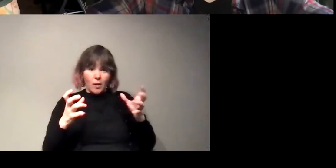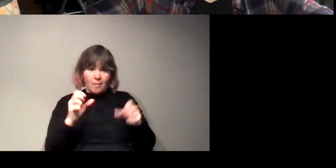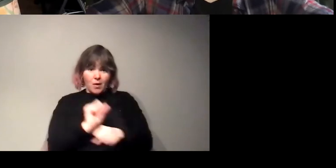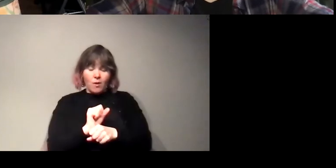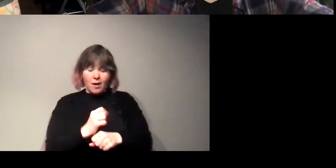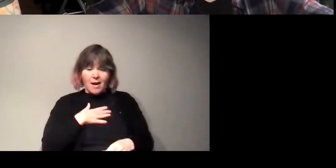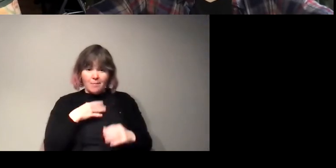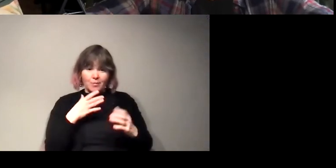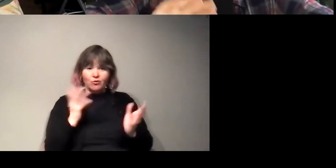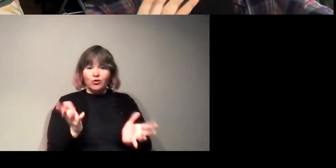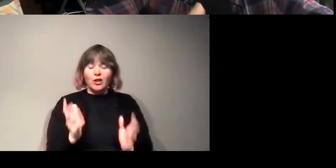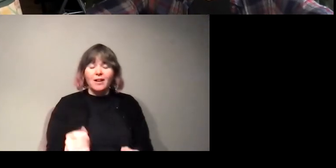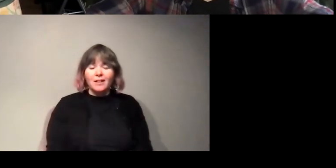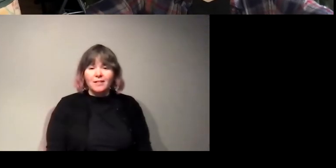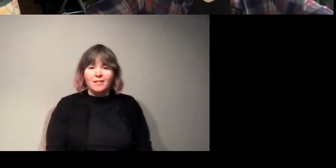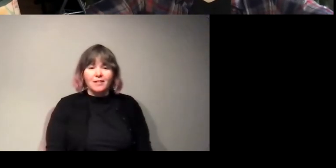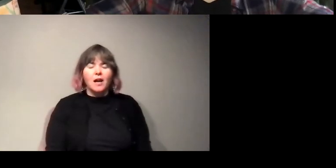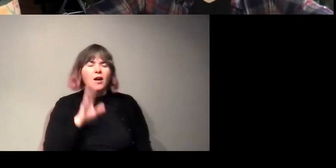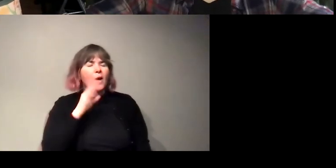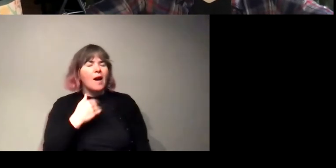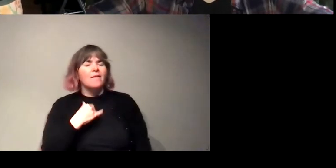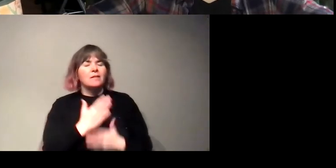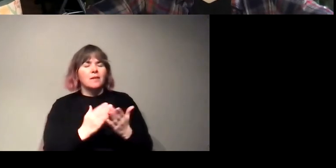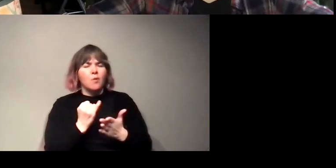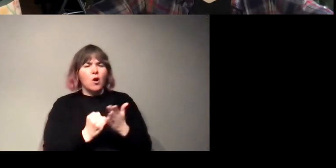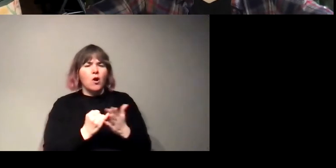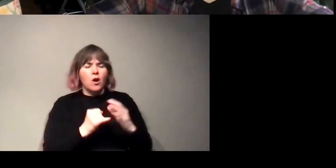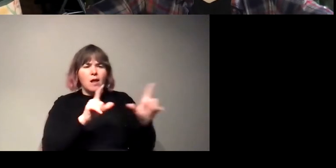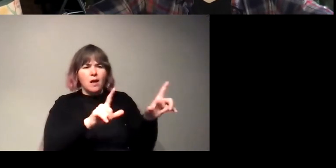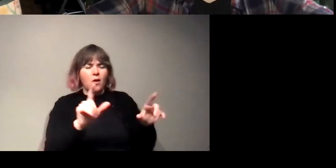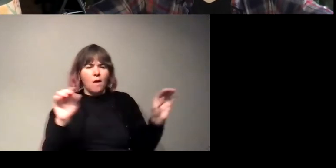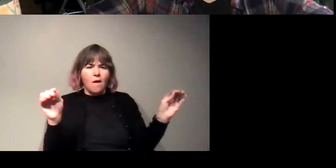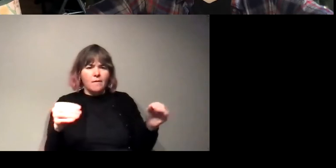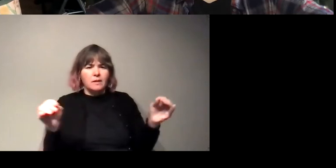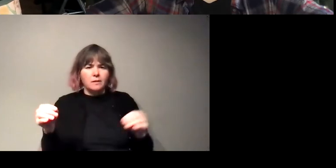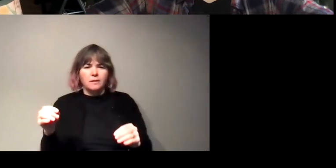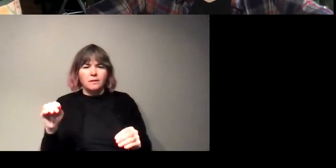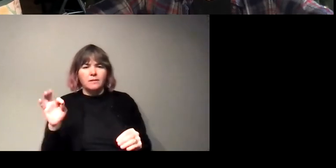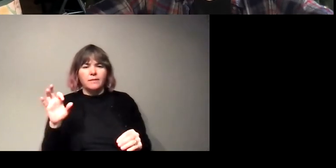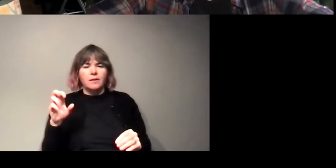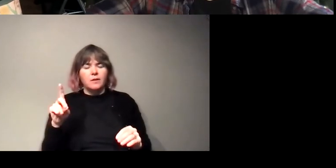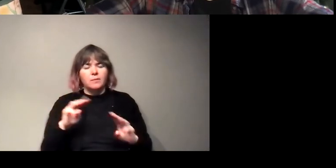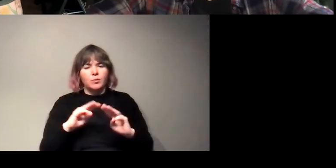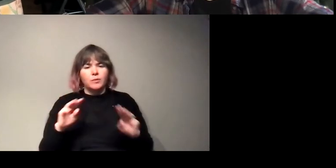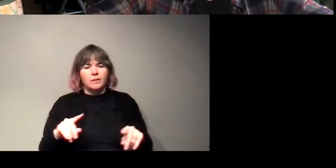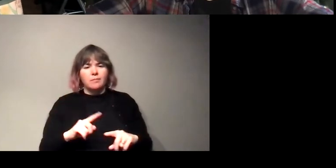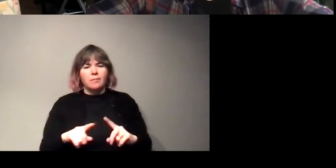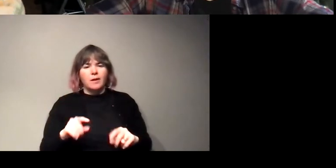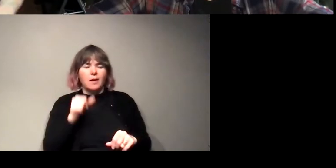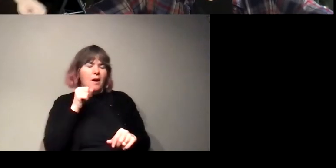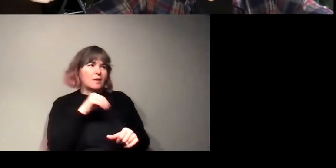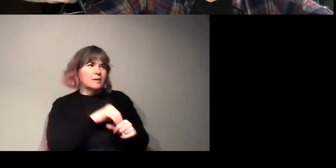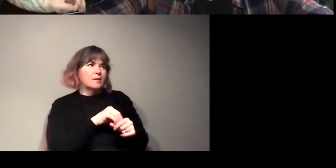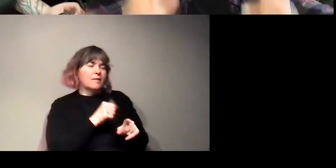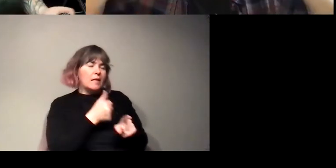chat. Yeah, I know that I've had some art hanging in the offices of the Field Museum, but not hanging in the Field